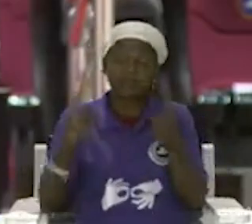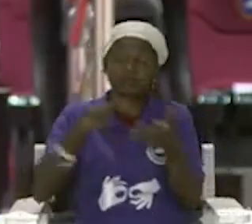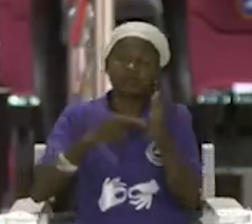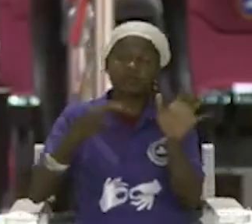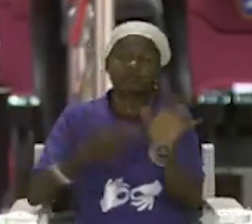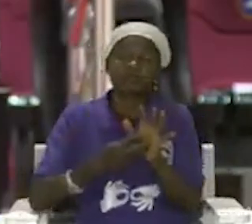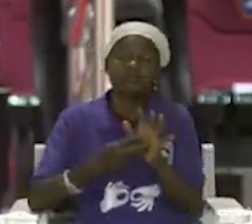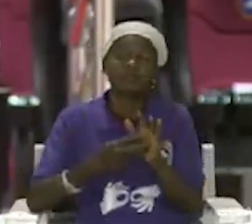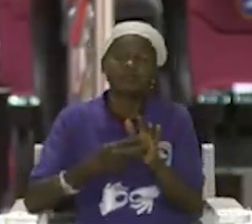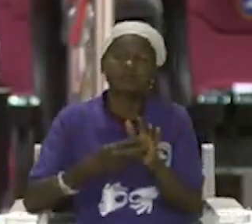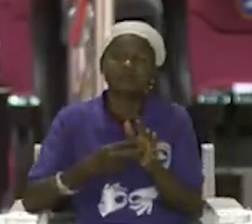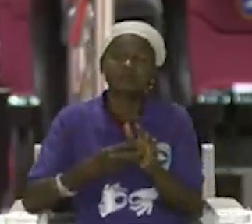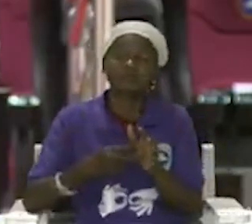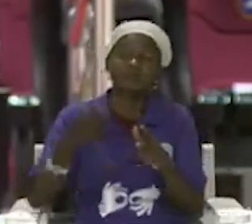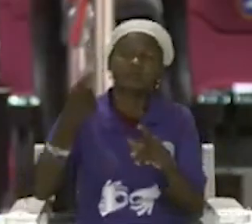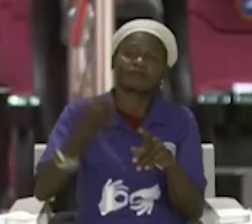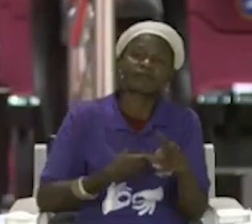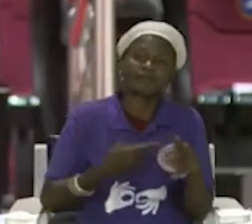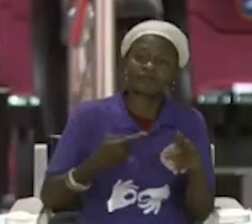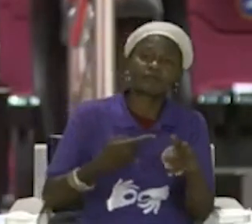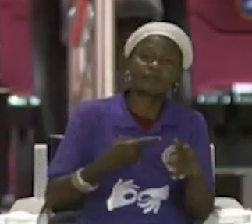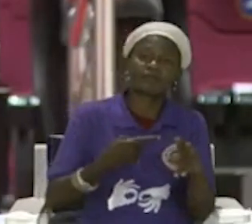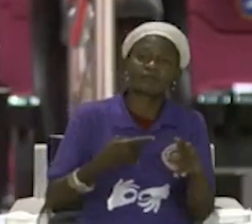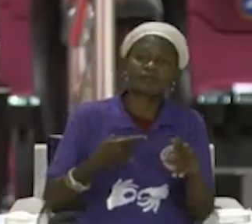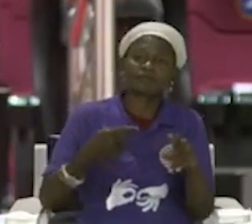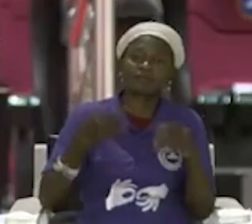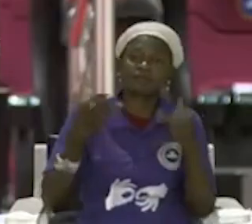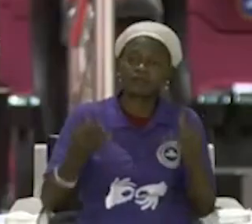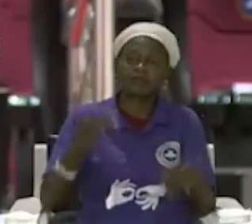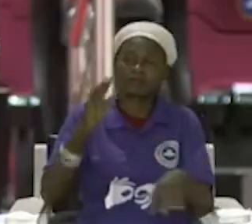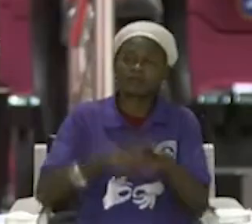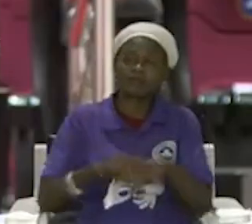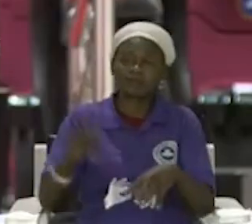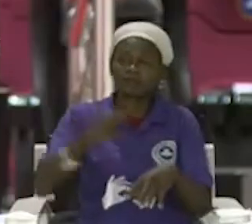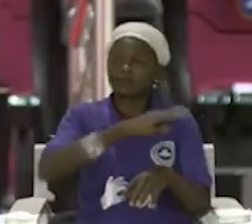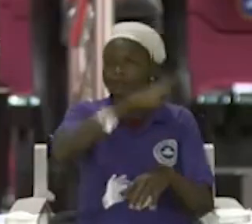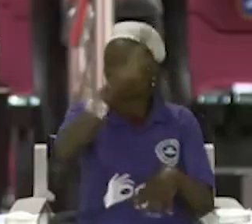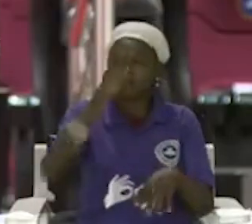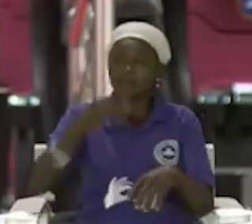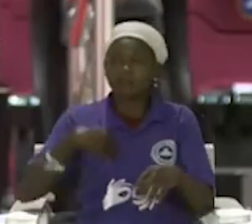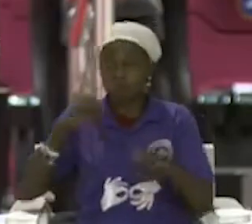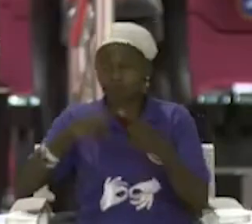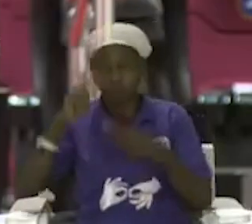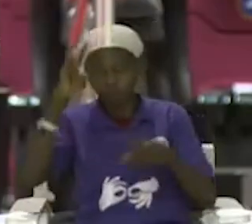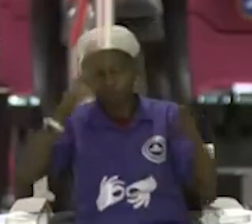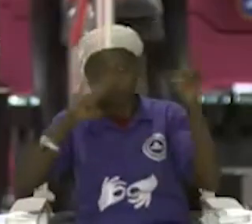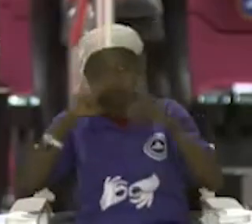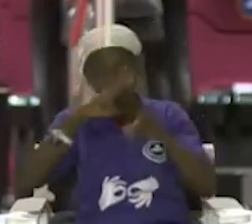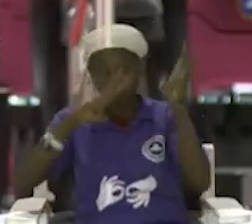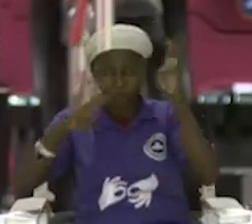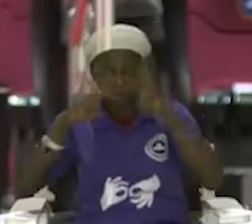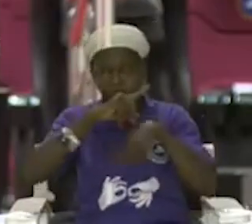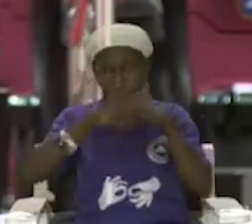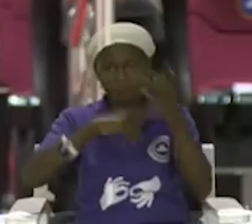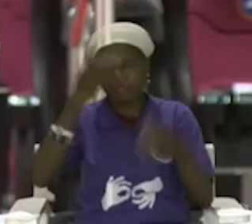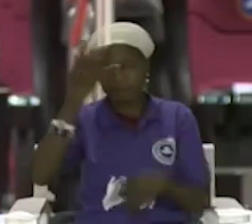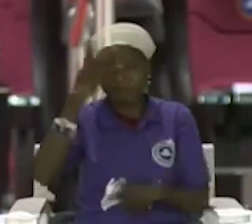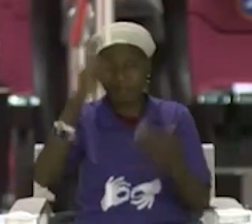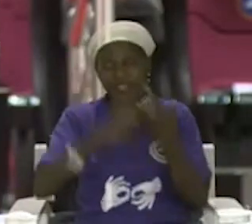means from now on you won't have to worry about sickness.